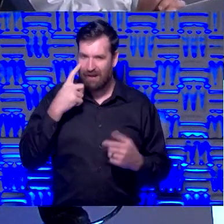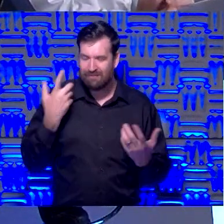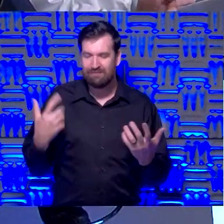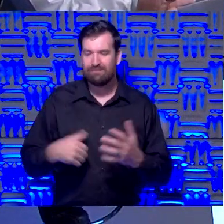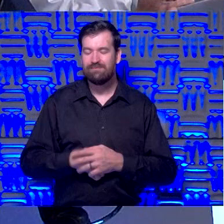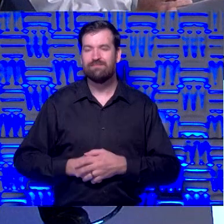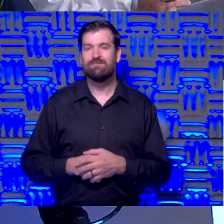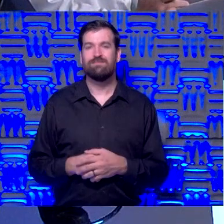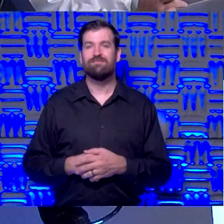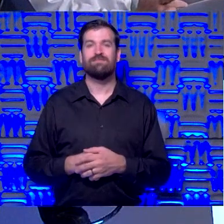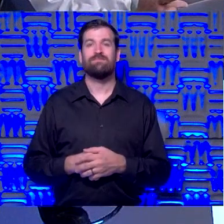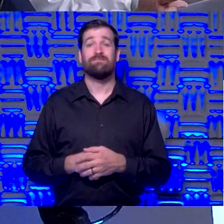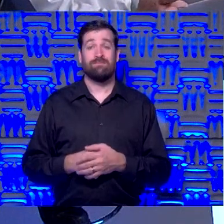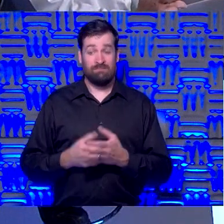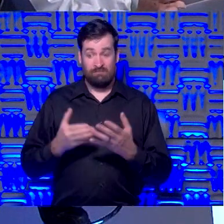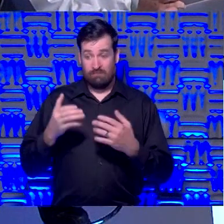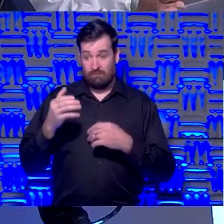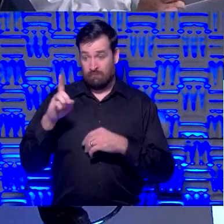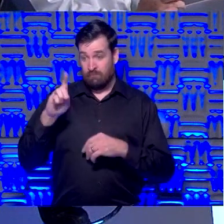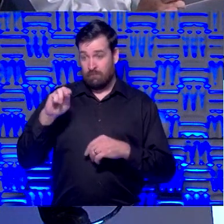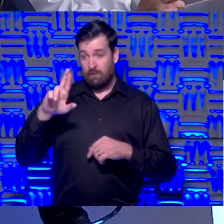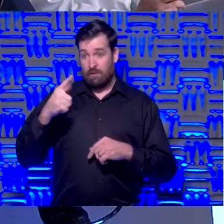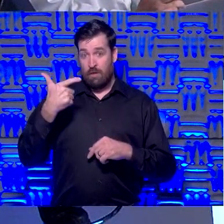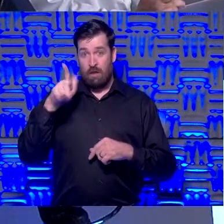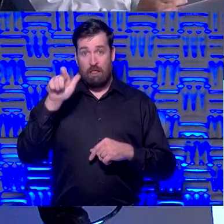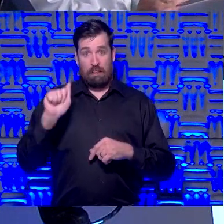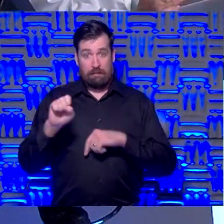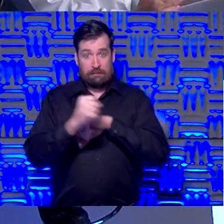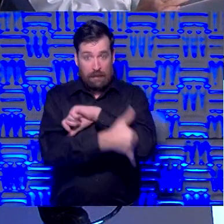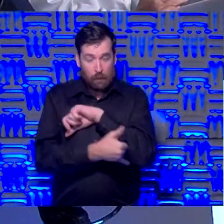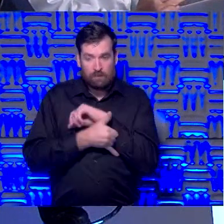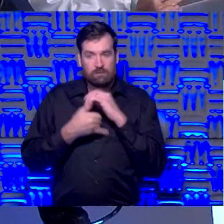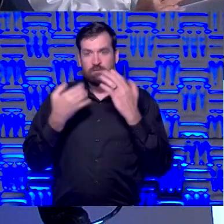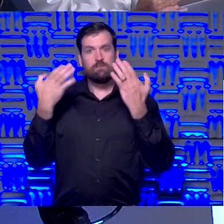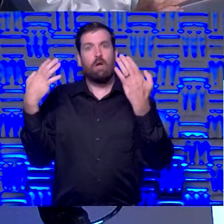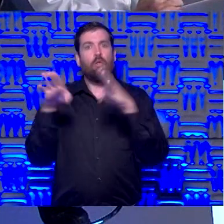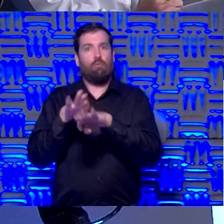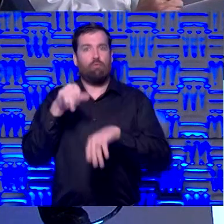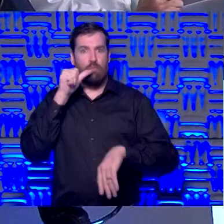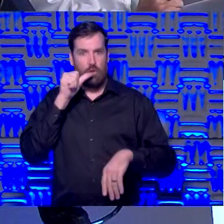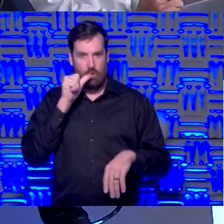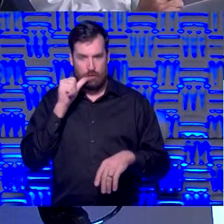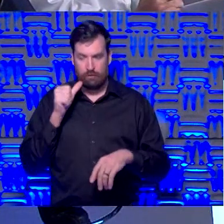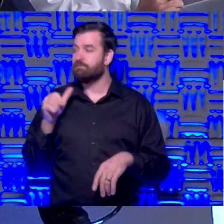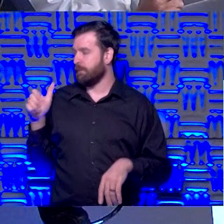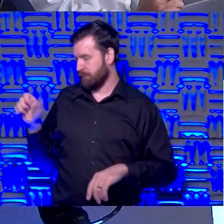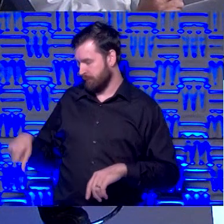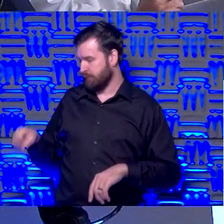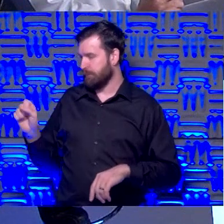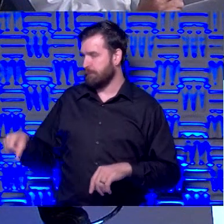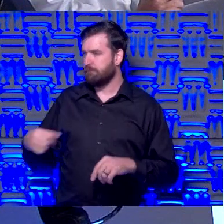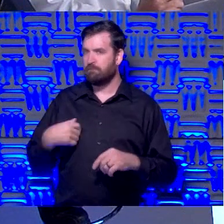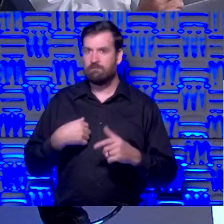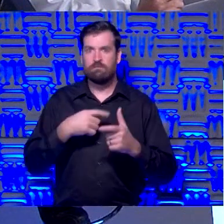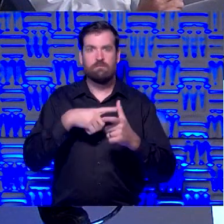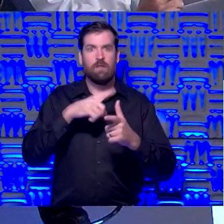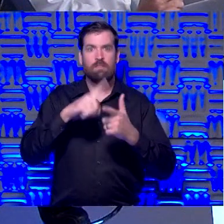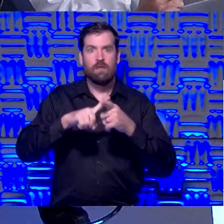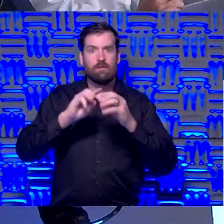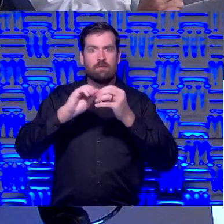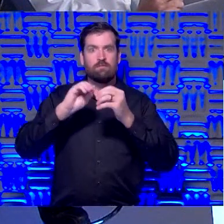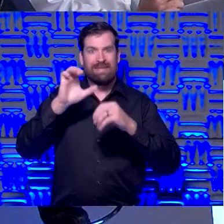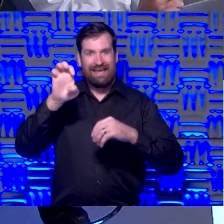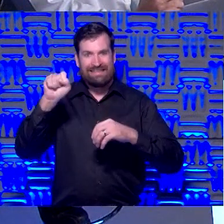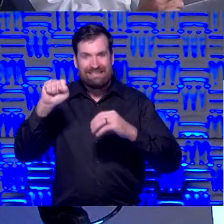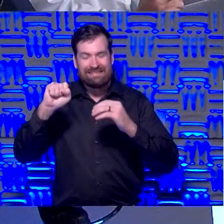Is that after Douglas County, as I understand, closed the bars again. And all of a sudden, the number of new cases are